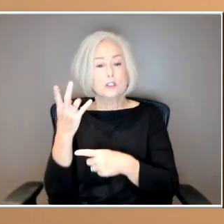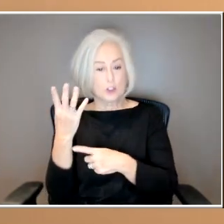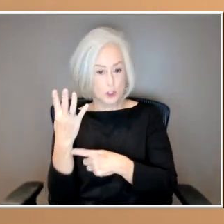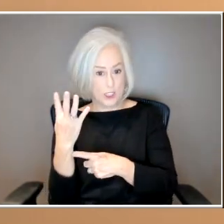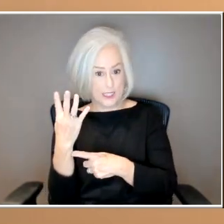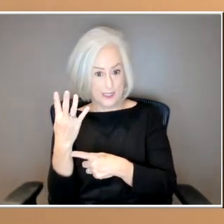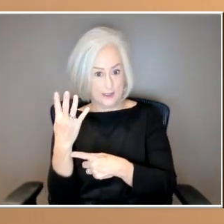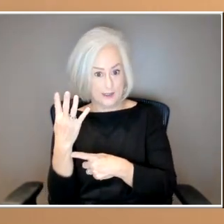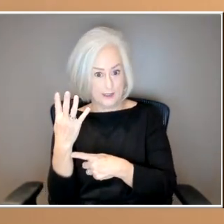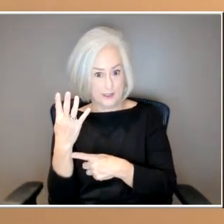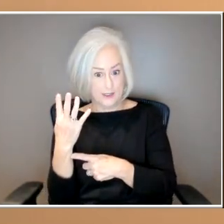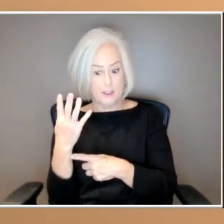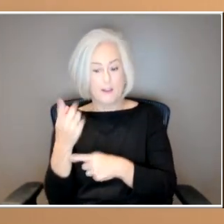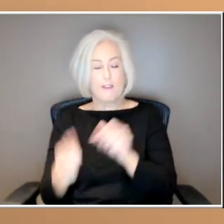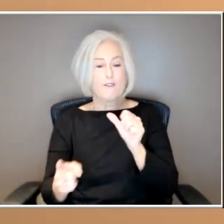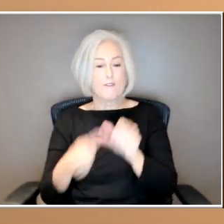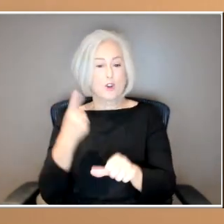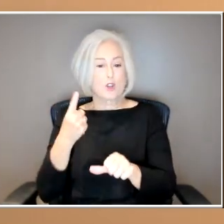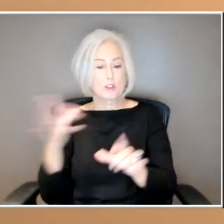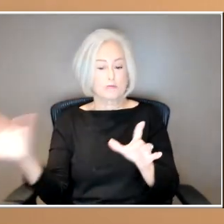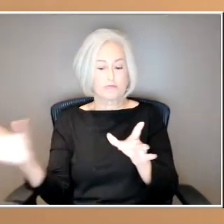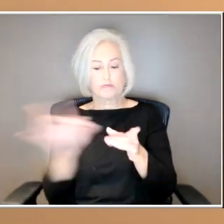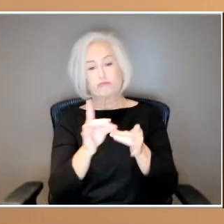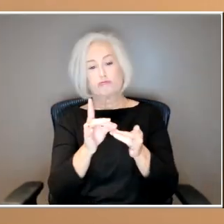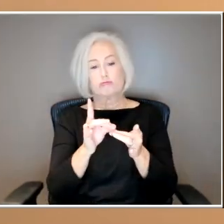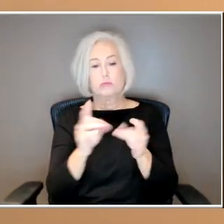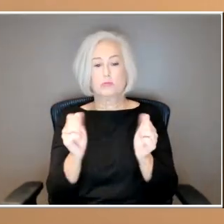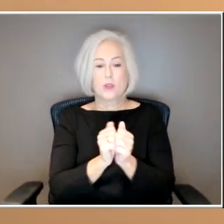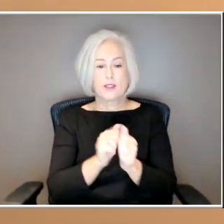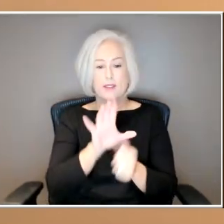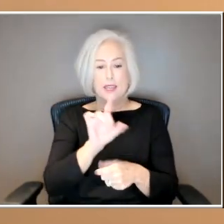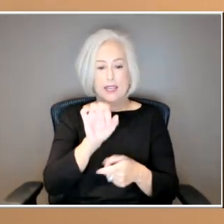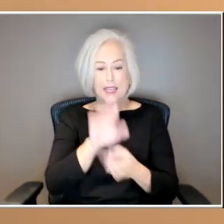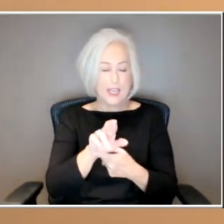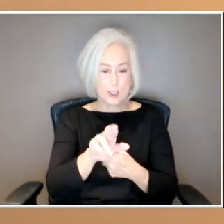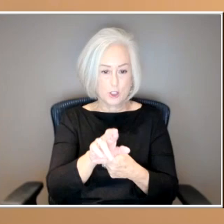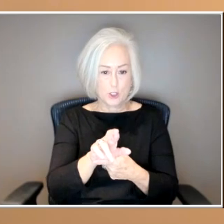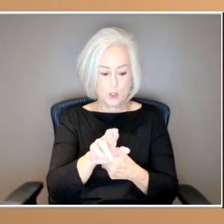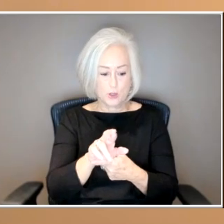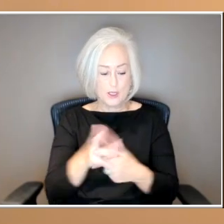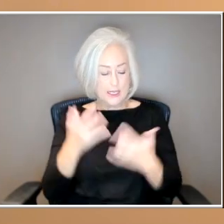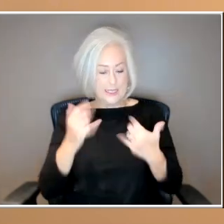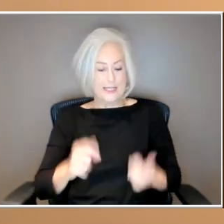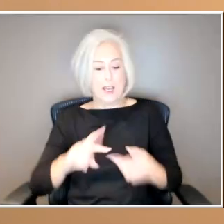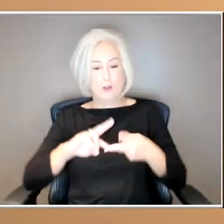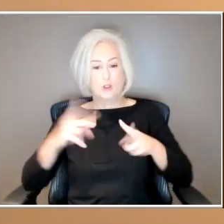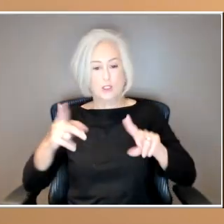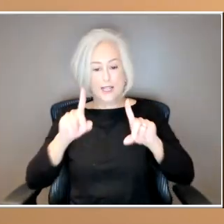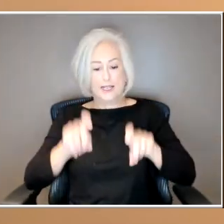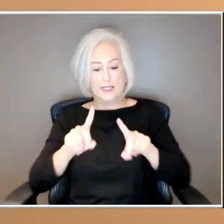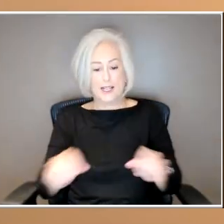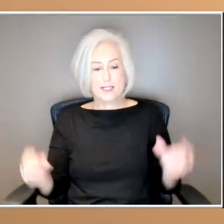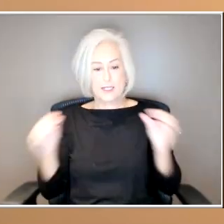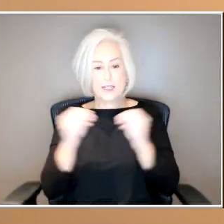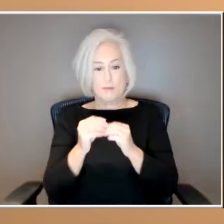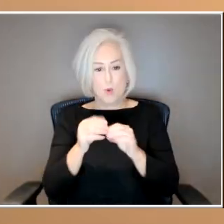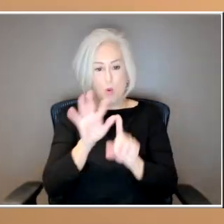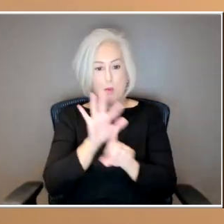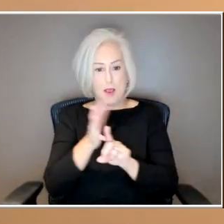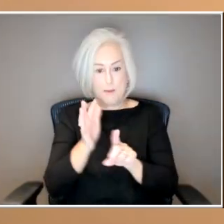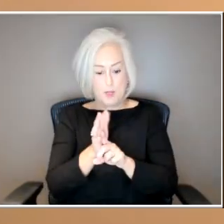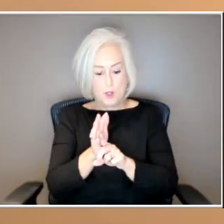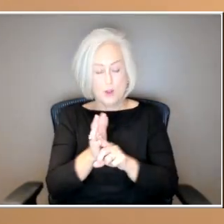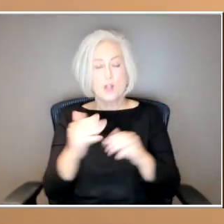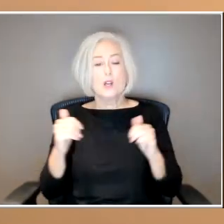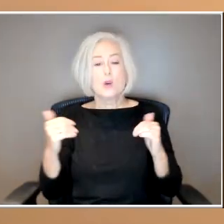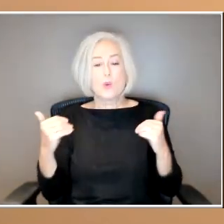with cancer. So what has happened is, as the genetic testing has become more prevalent, we also have gotten improved techniques in